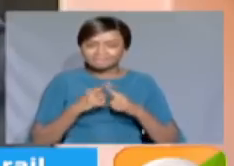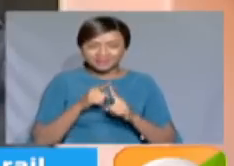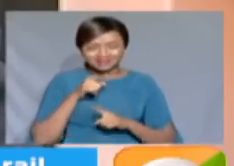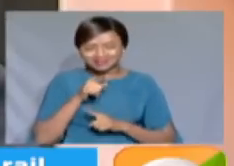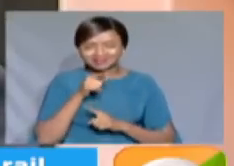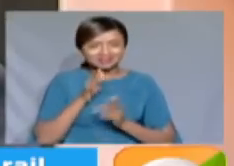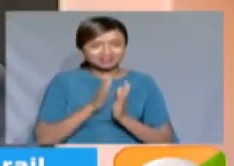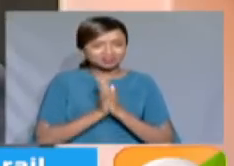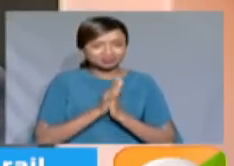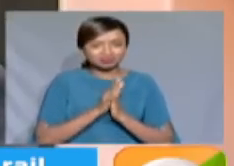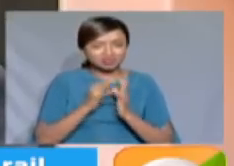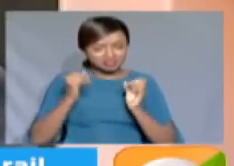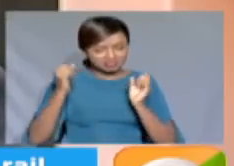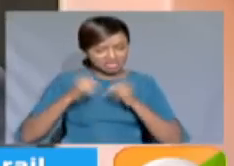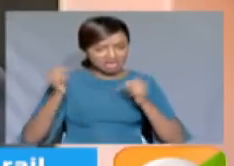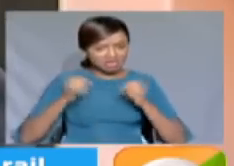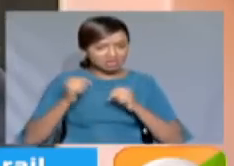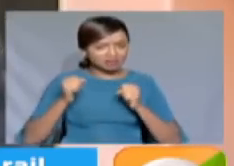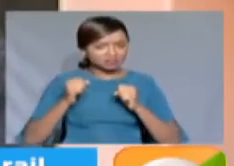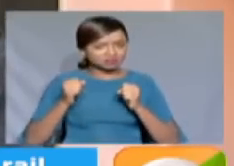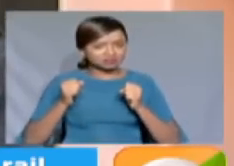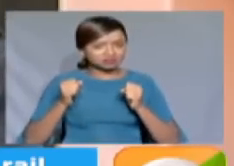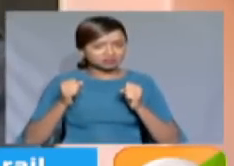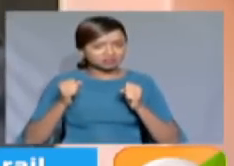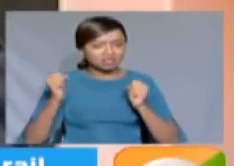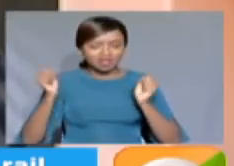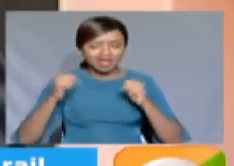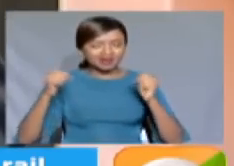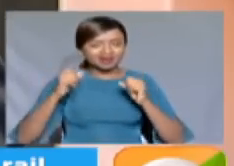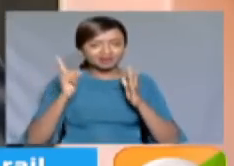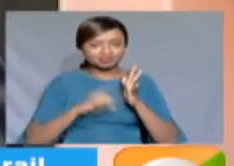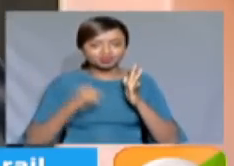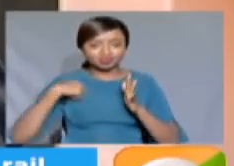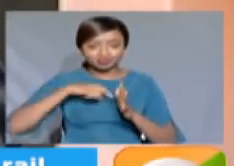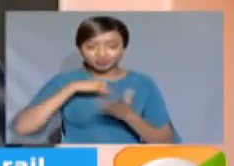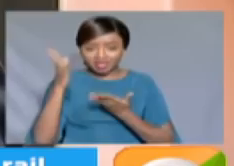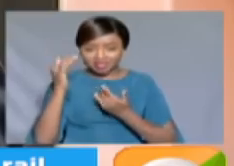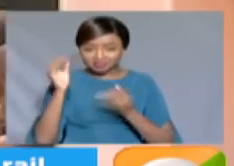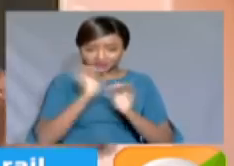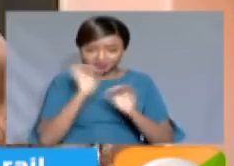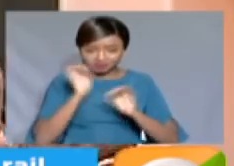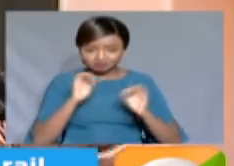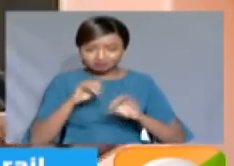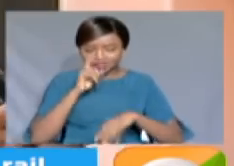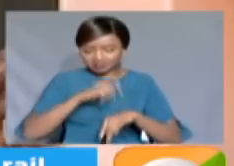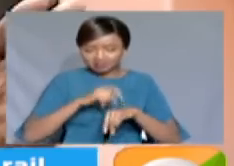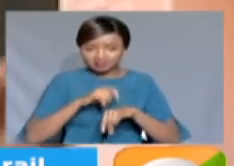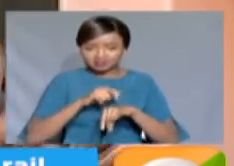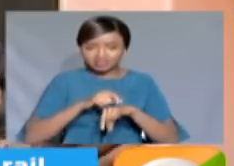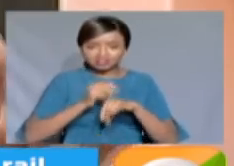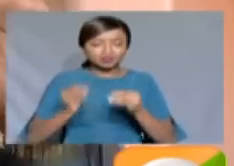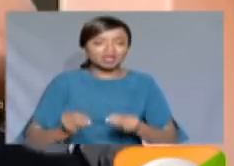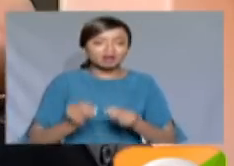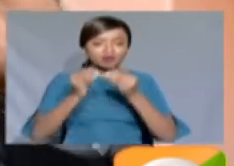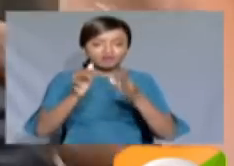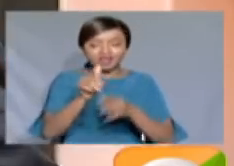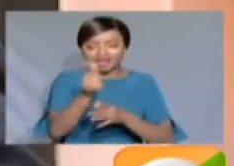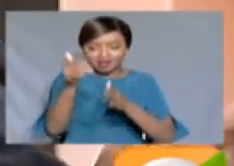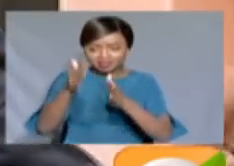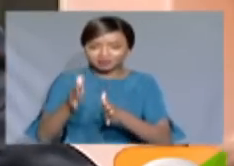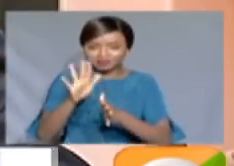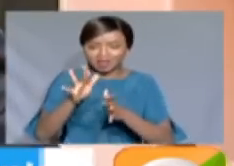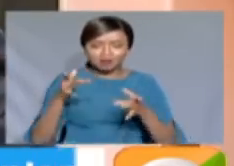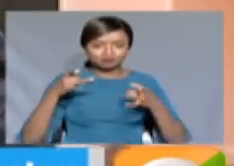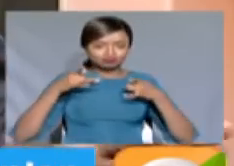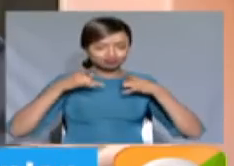what this kind of agreement have is that it is not expected that you can actually provide another person to do a parallel